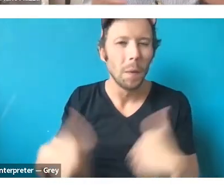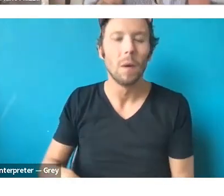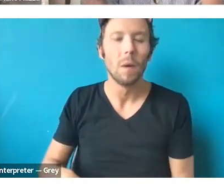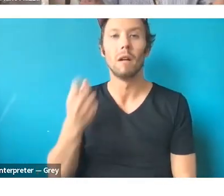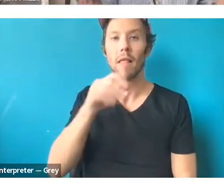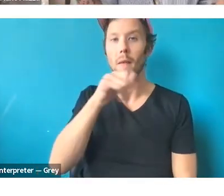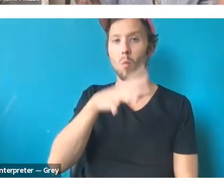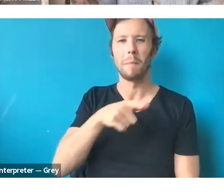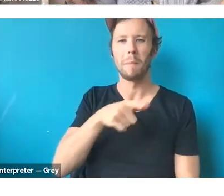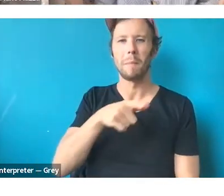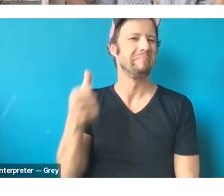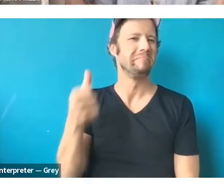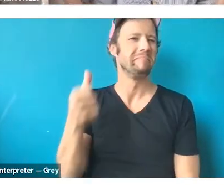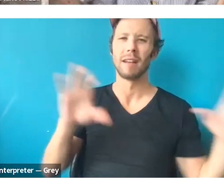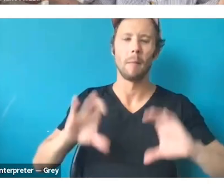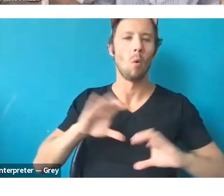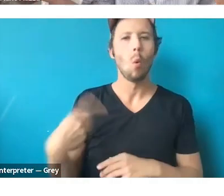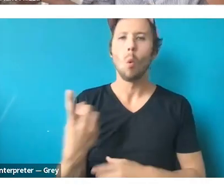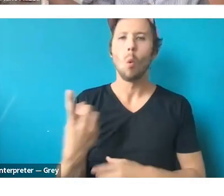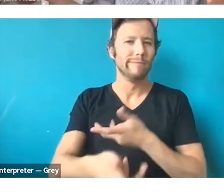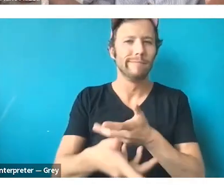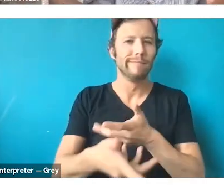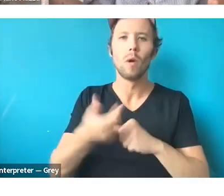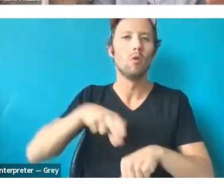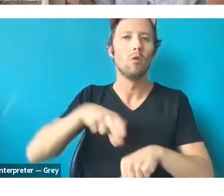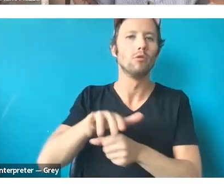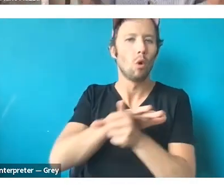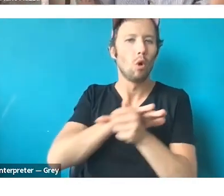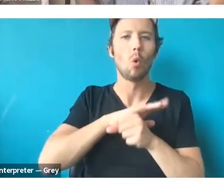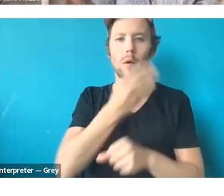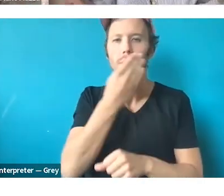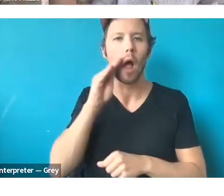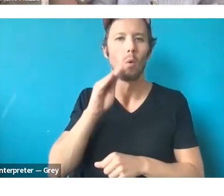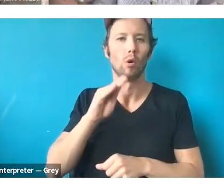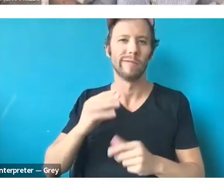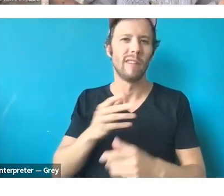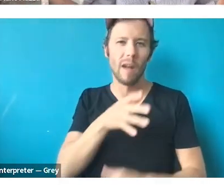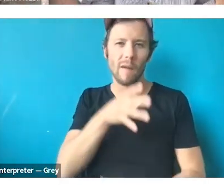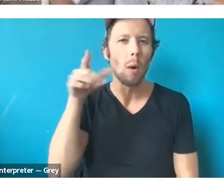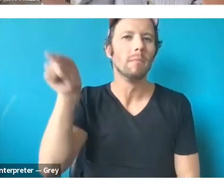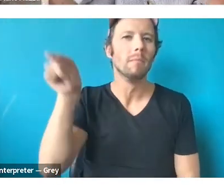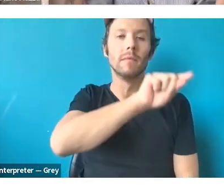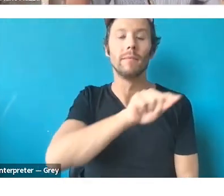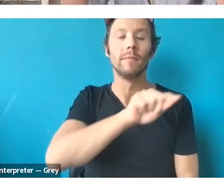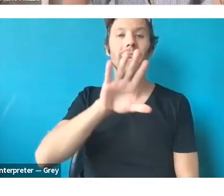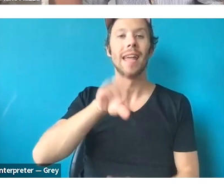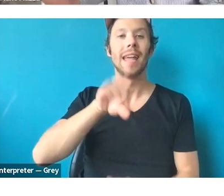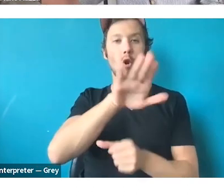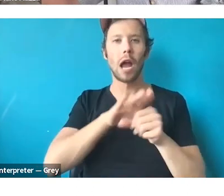this hole essentially like in the market to be able to offer this composting service